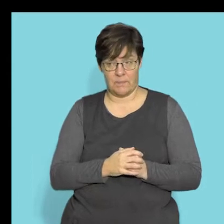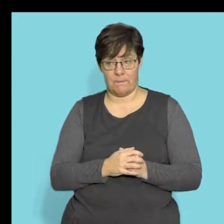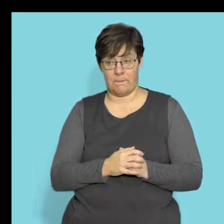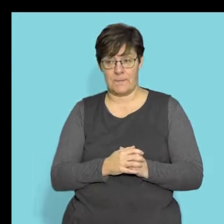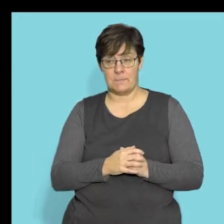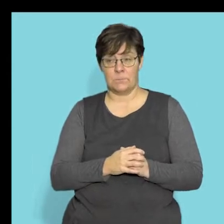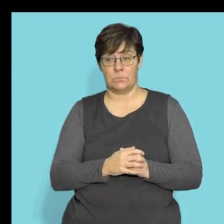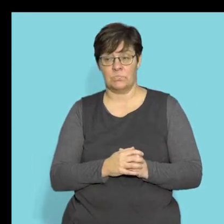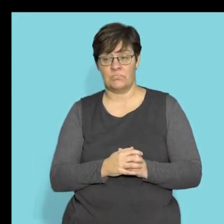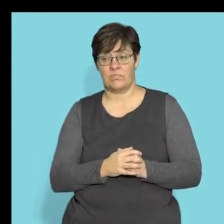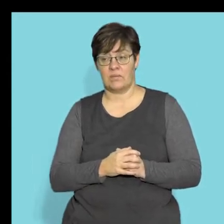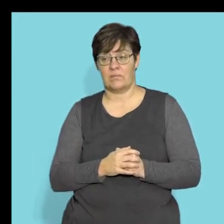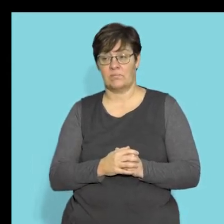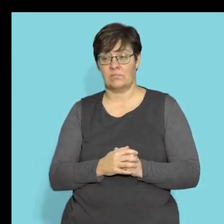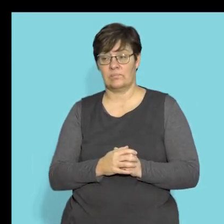see the